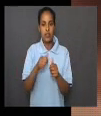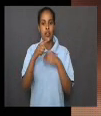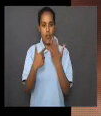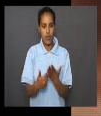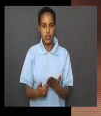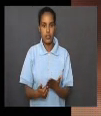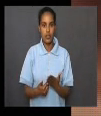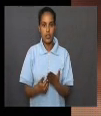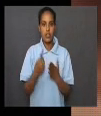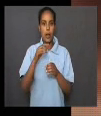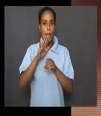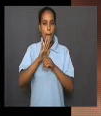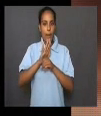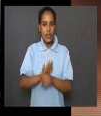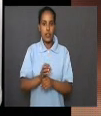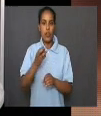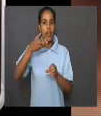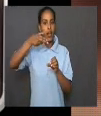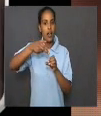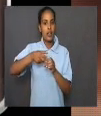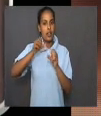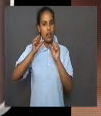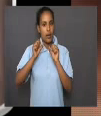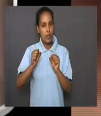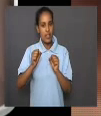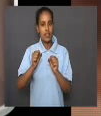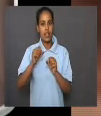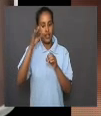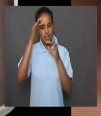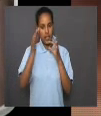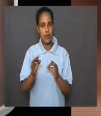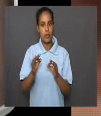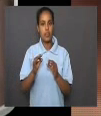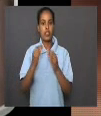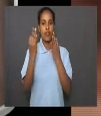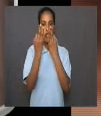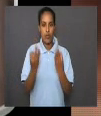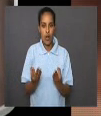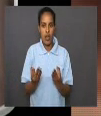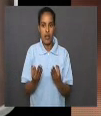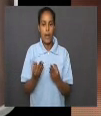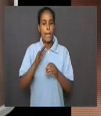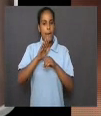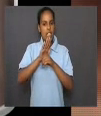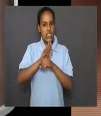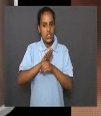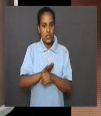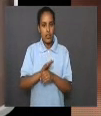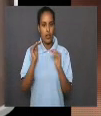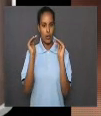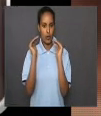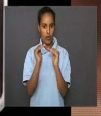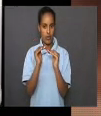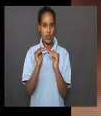Therefore, the pressure of the gas can be determined by the formula pressure